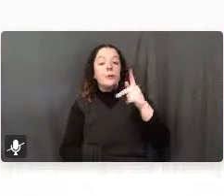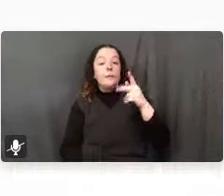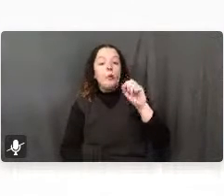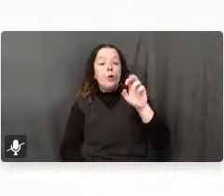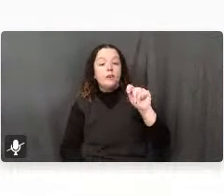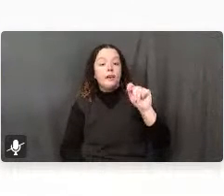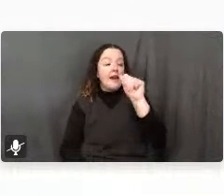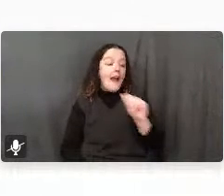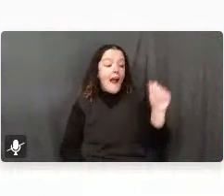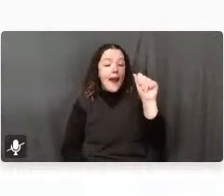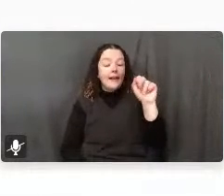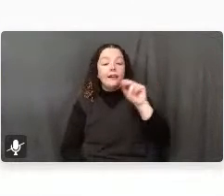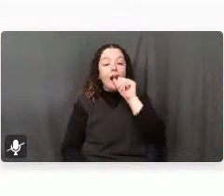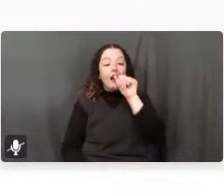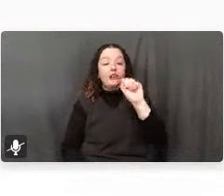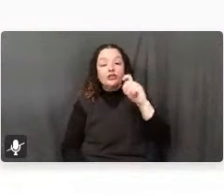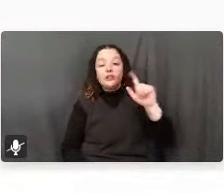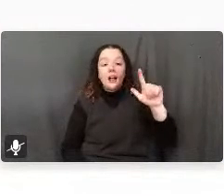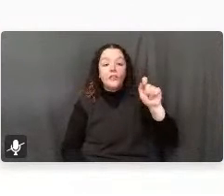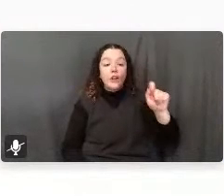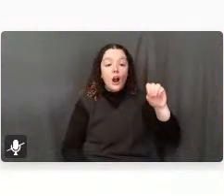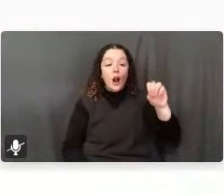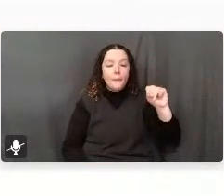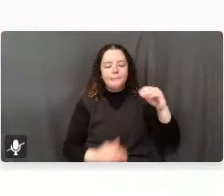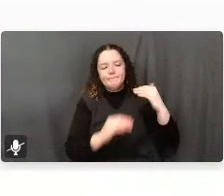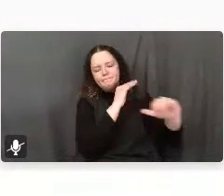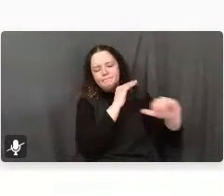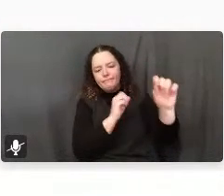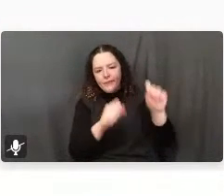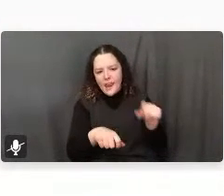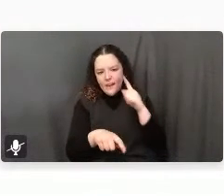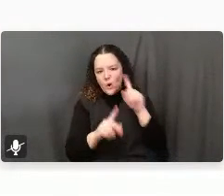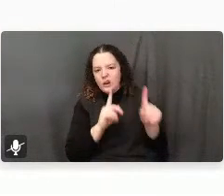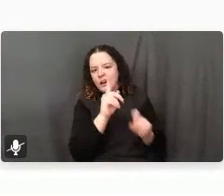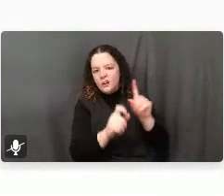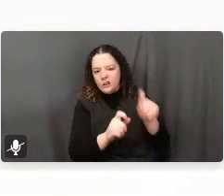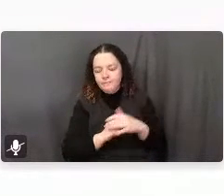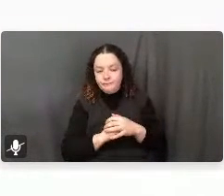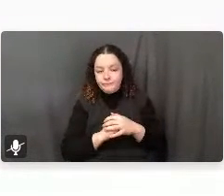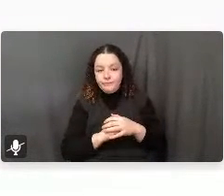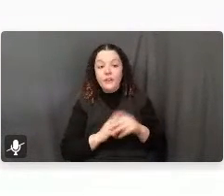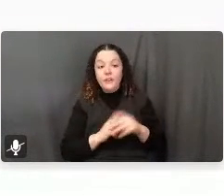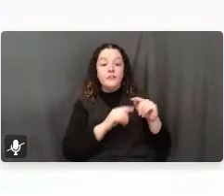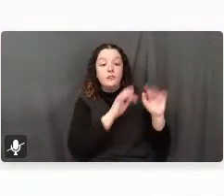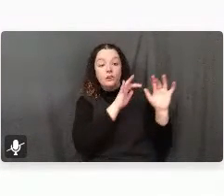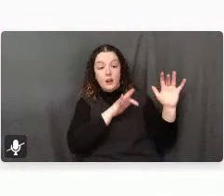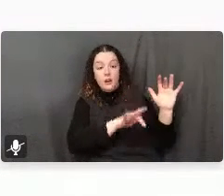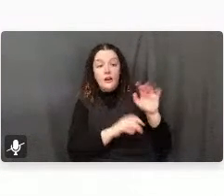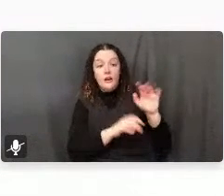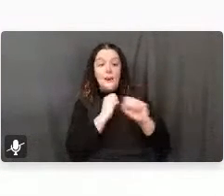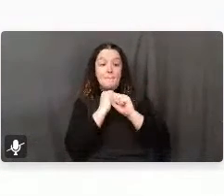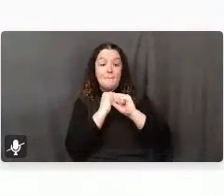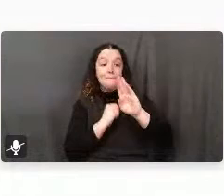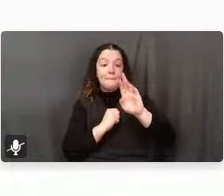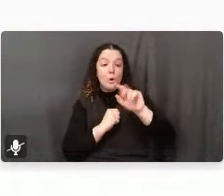questions. So summary will take you here. Clicking into broadcast will take you to any and all of your broadcast emails. Clicking